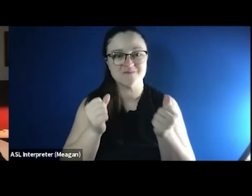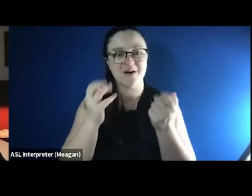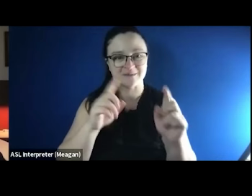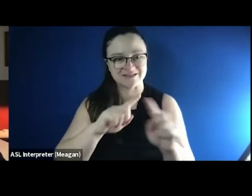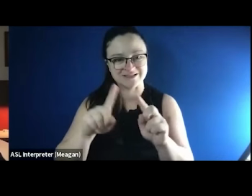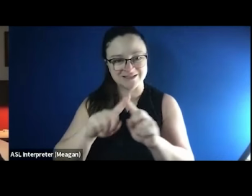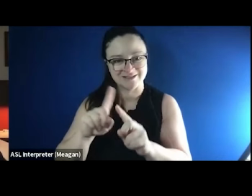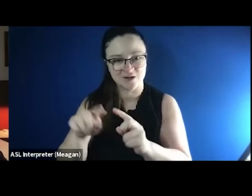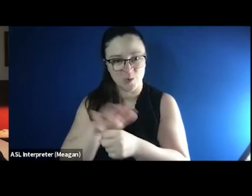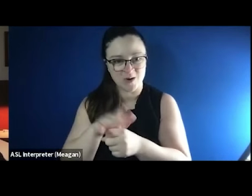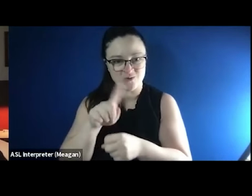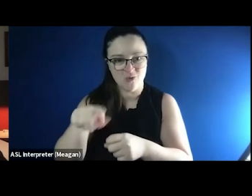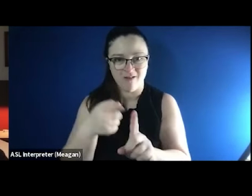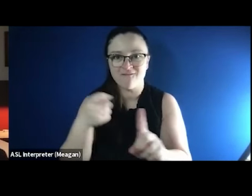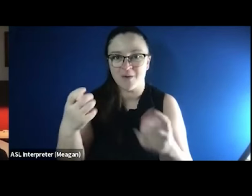today.